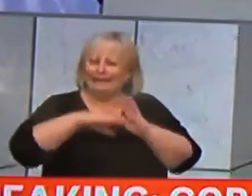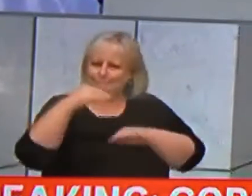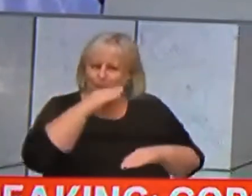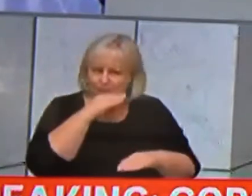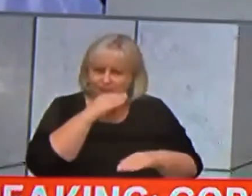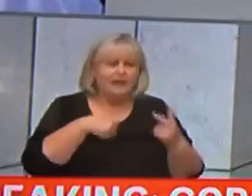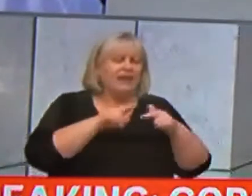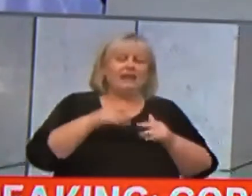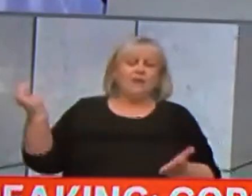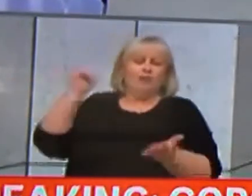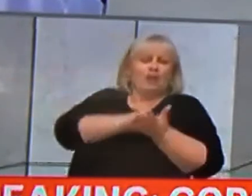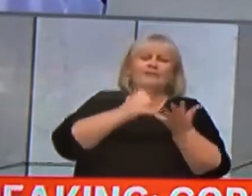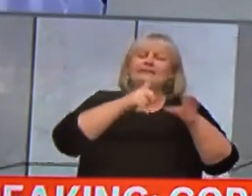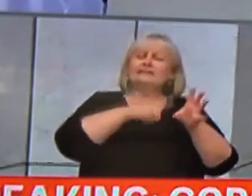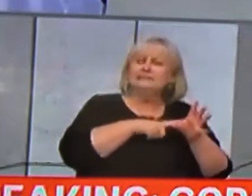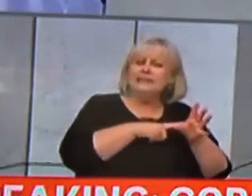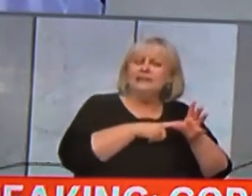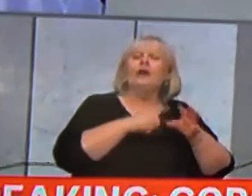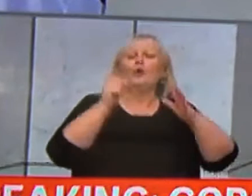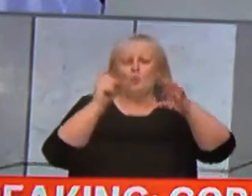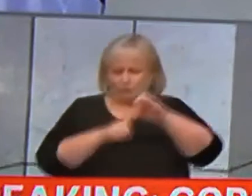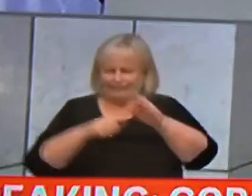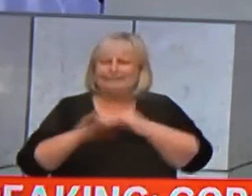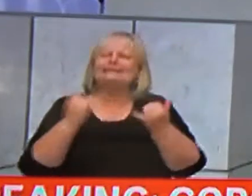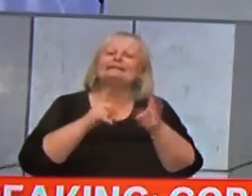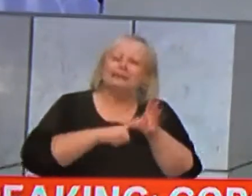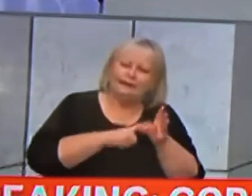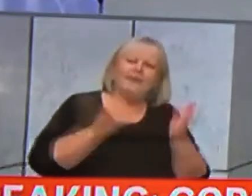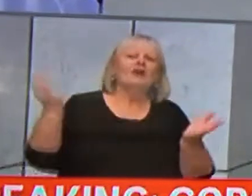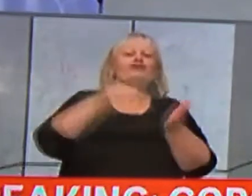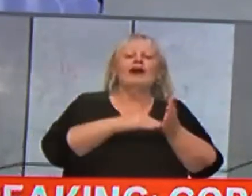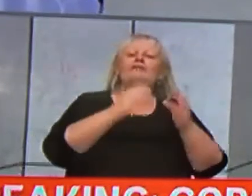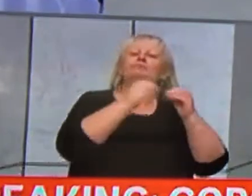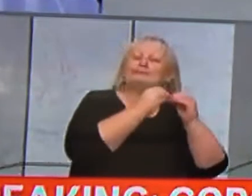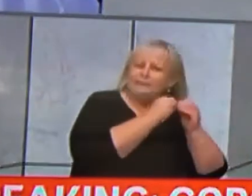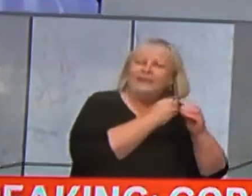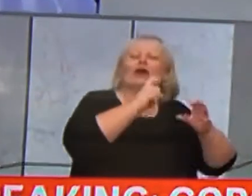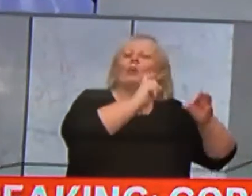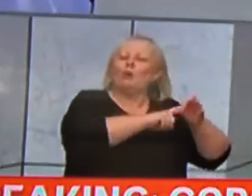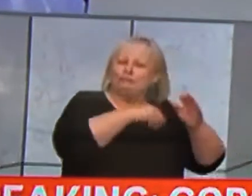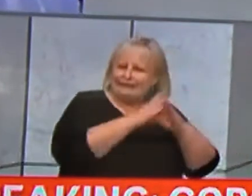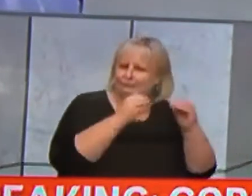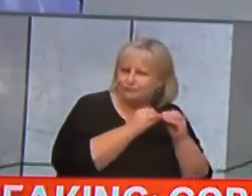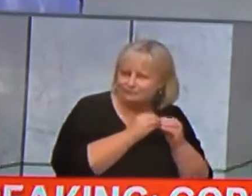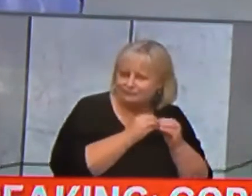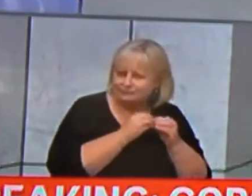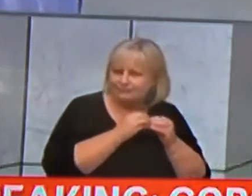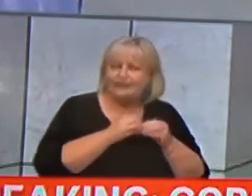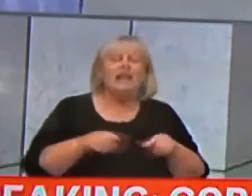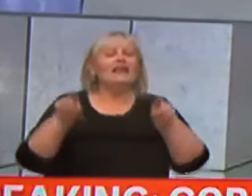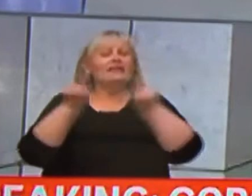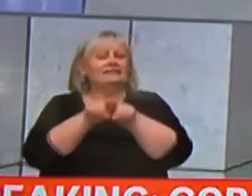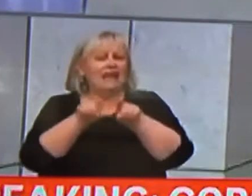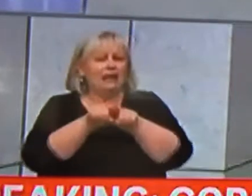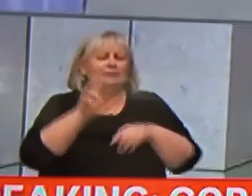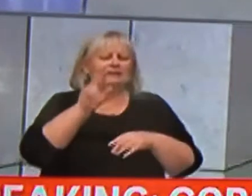it's in Sydney, it will be in Sydney. If it's Brisbane, and so on. This same situation we put in place, particularly